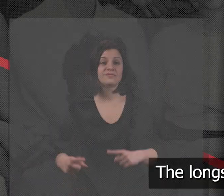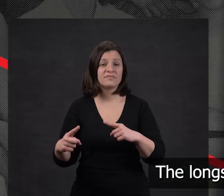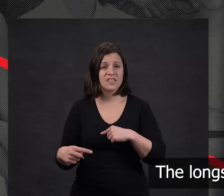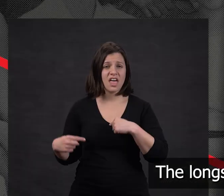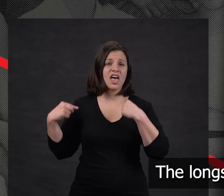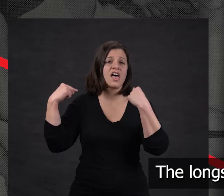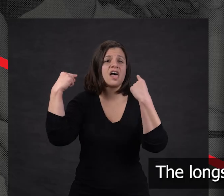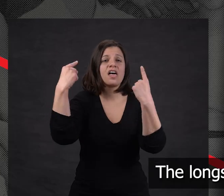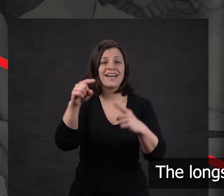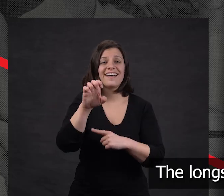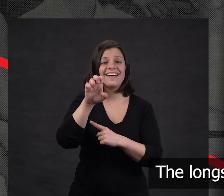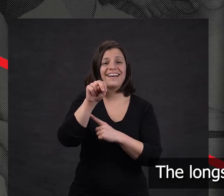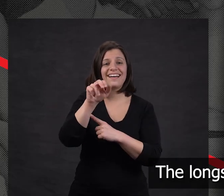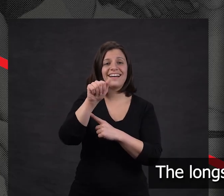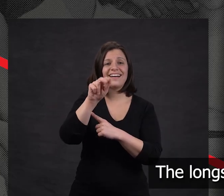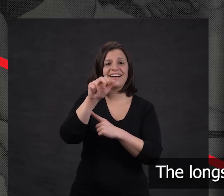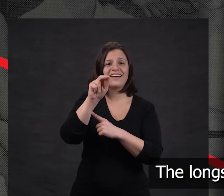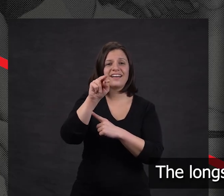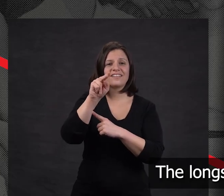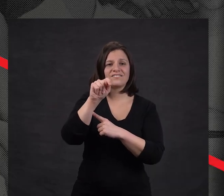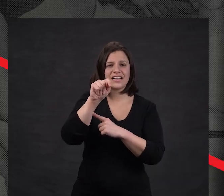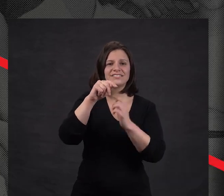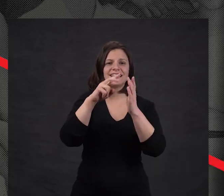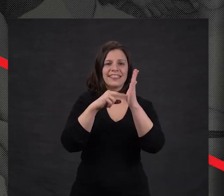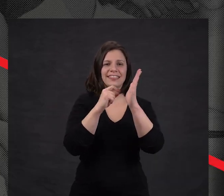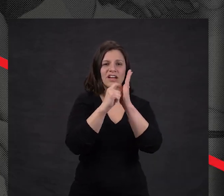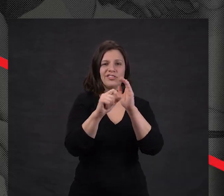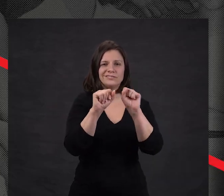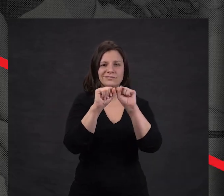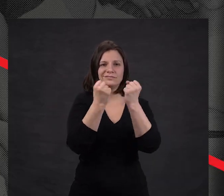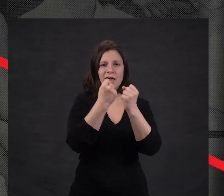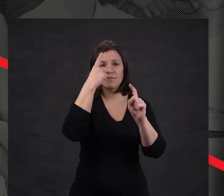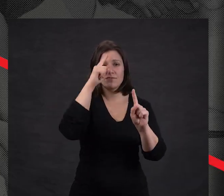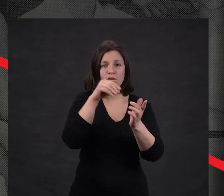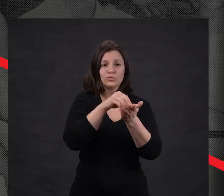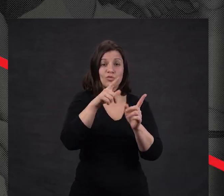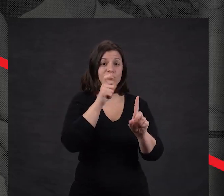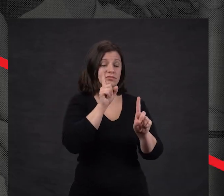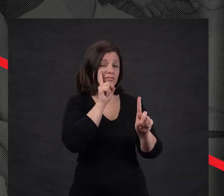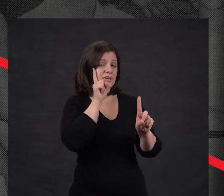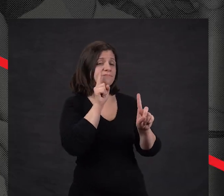The long-standing En Avant Literary Society for students who were deaf,